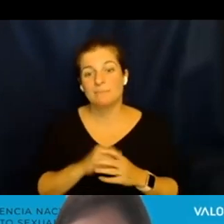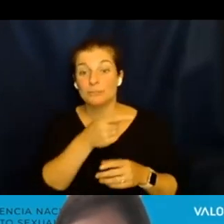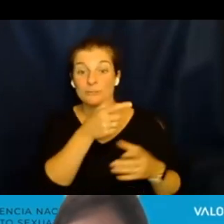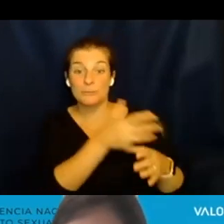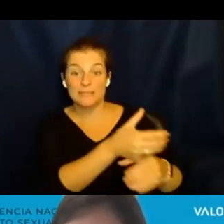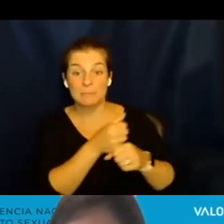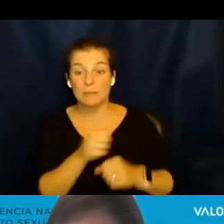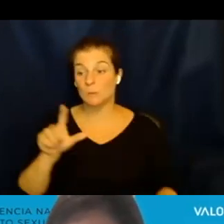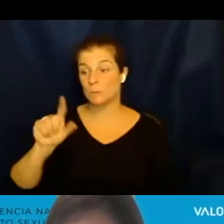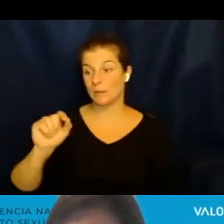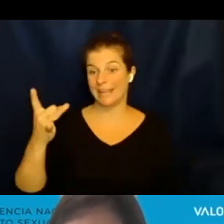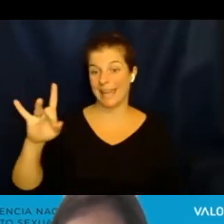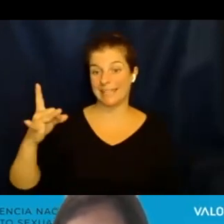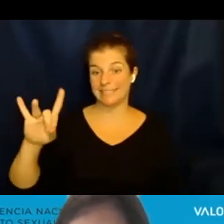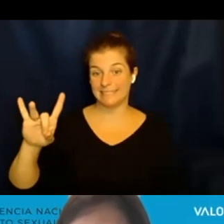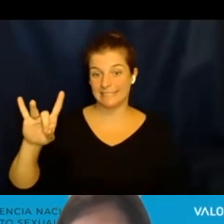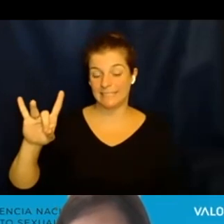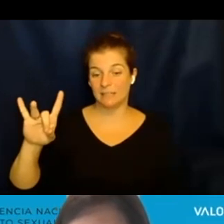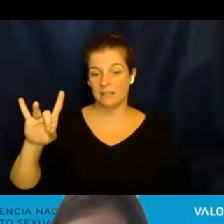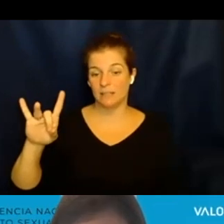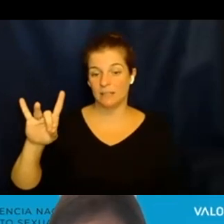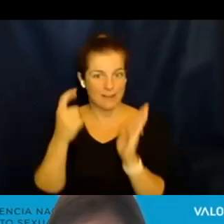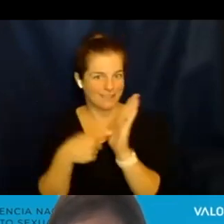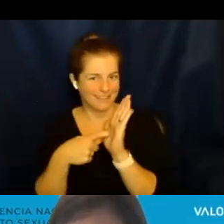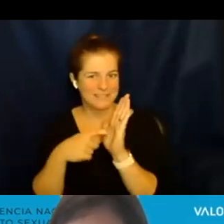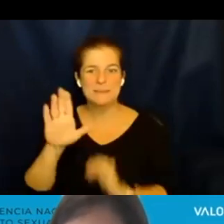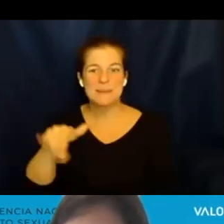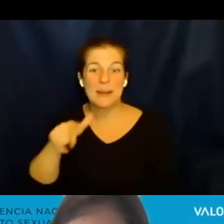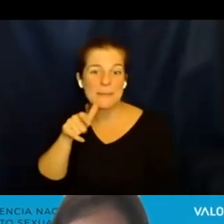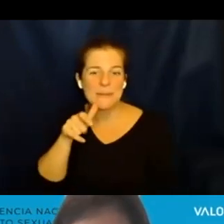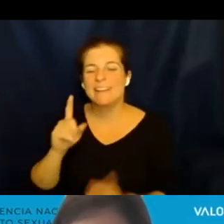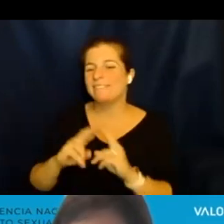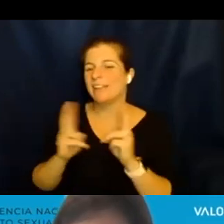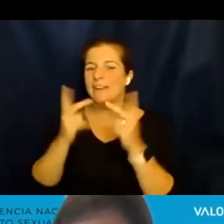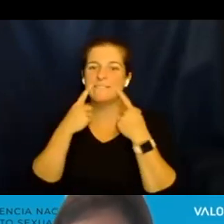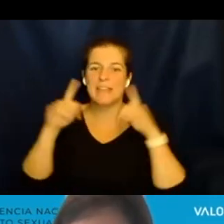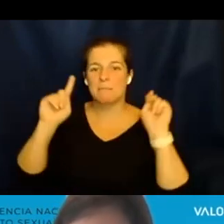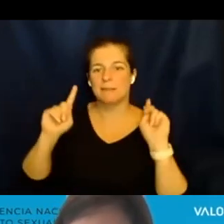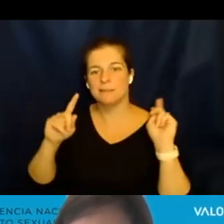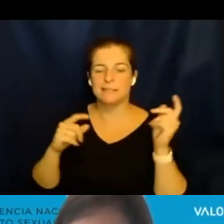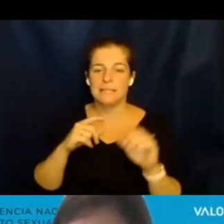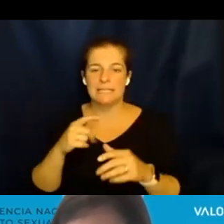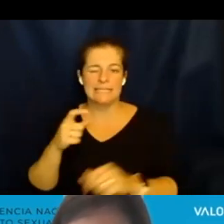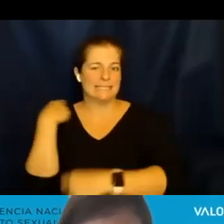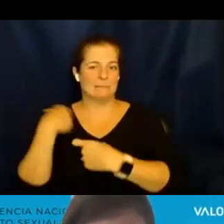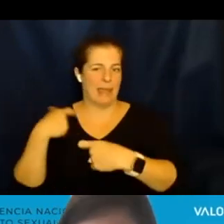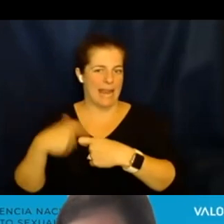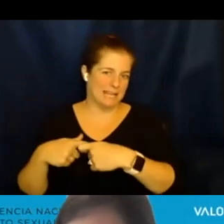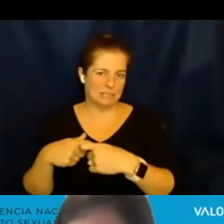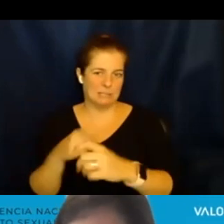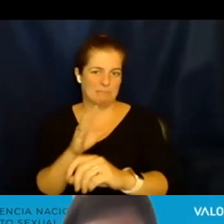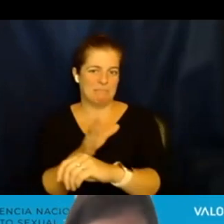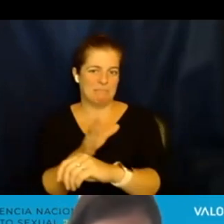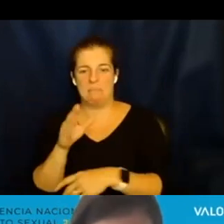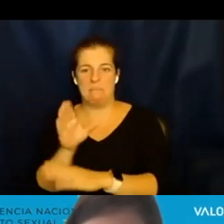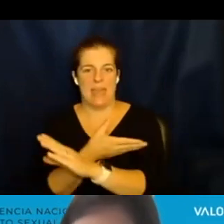2018 recognition by the very famous Spanish rock and roll band, Mana. She has